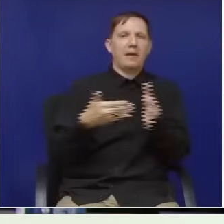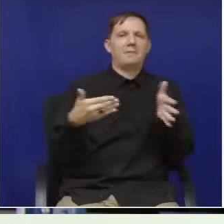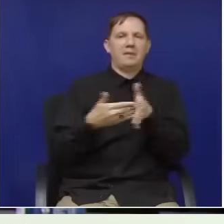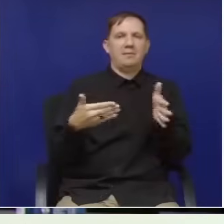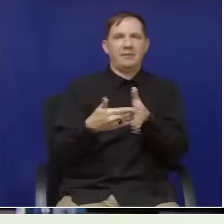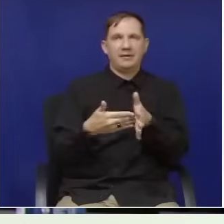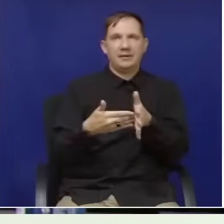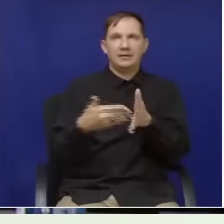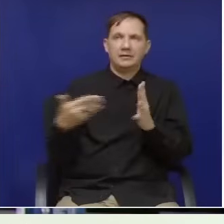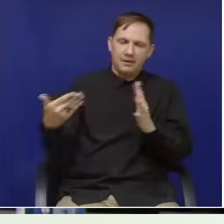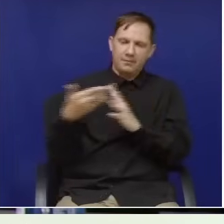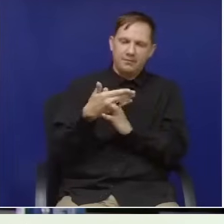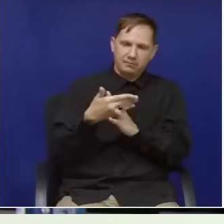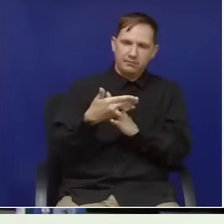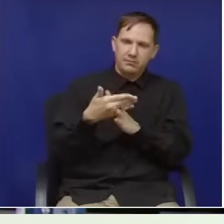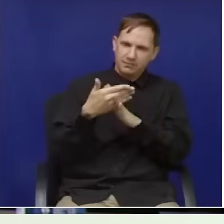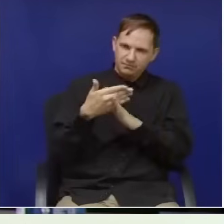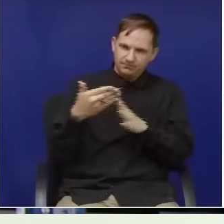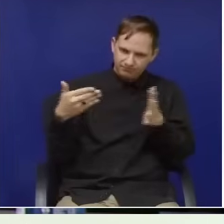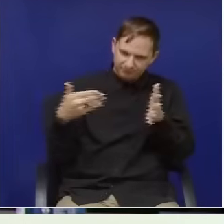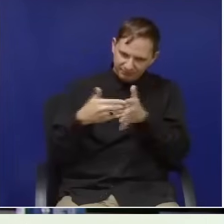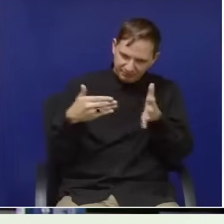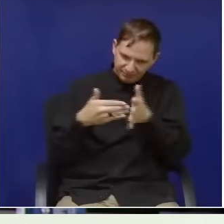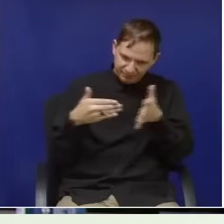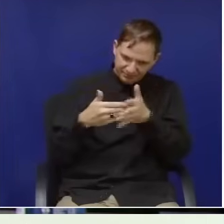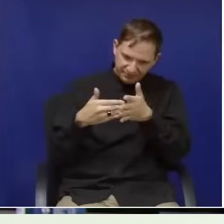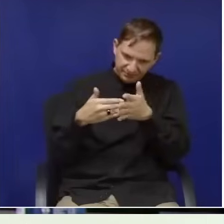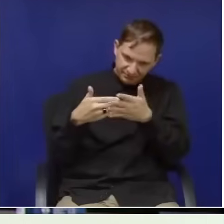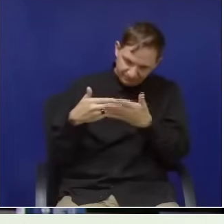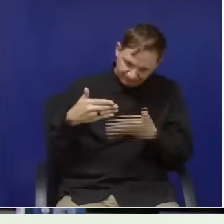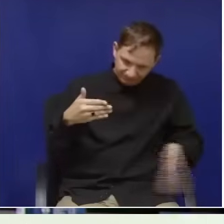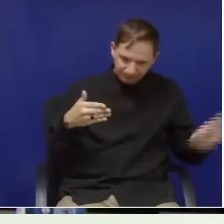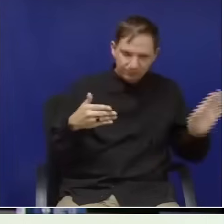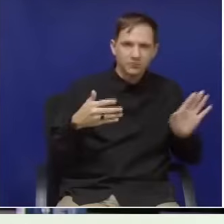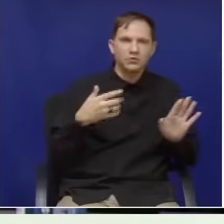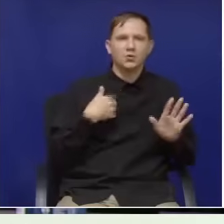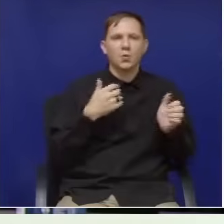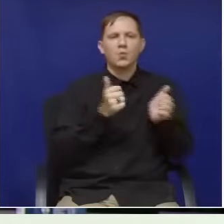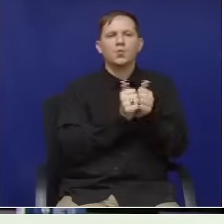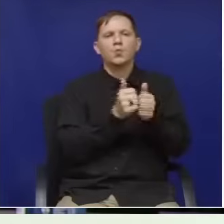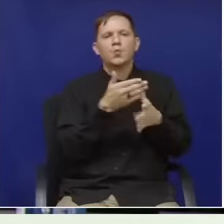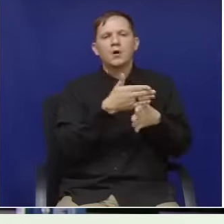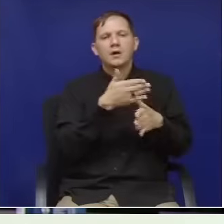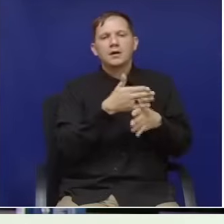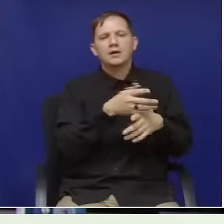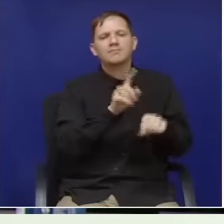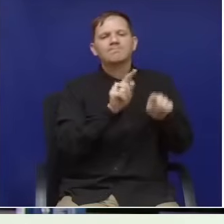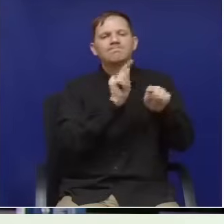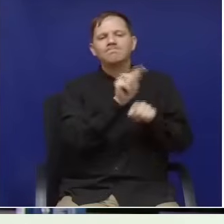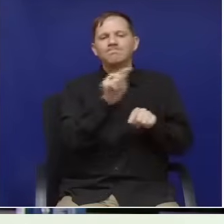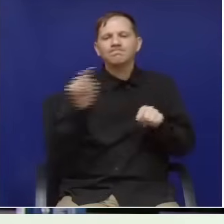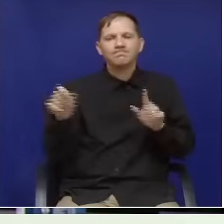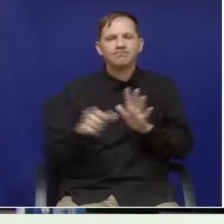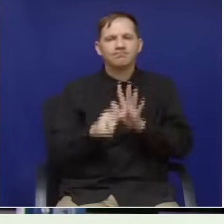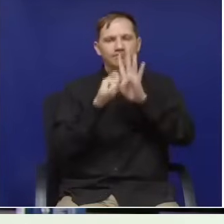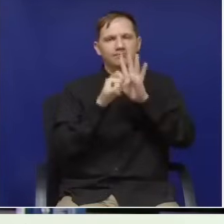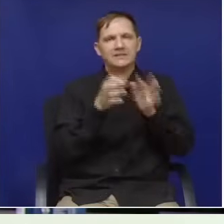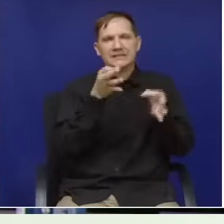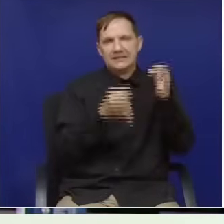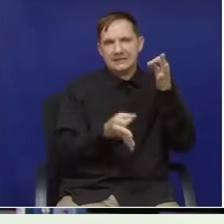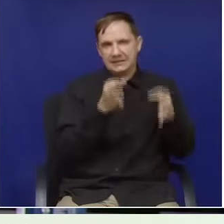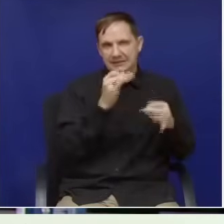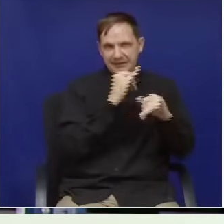barriers faced by law graduates. Together with key justice sector institutions, the department has implemented a range of targeted